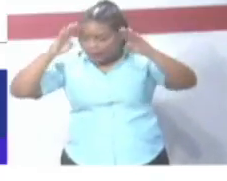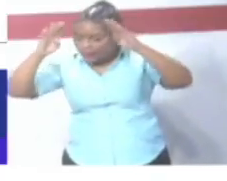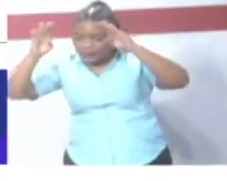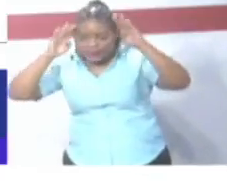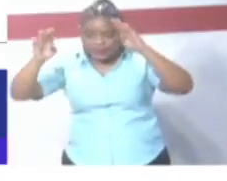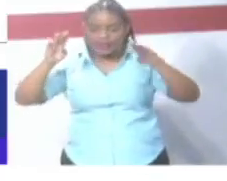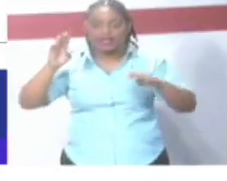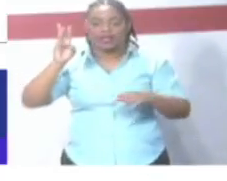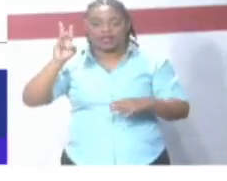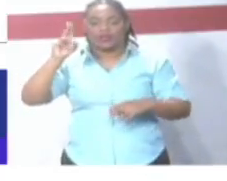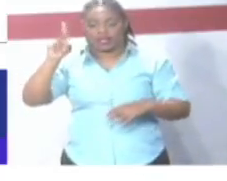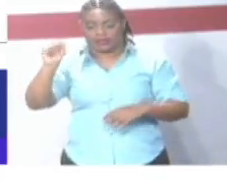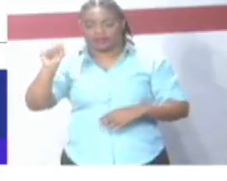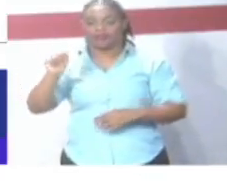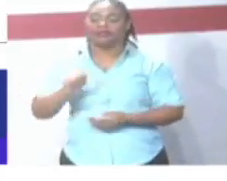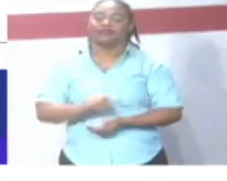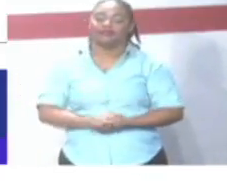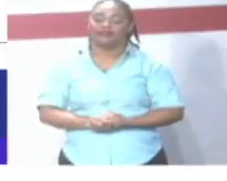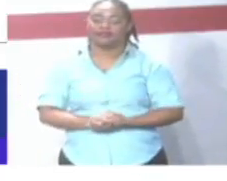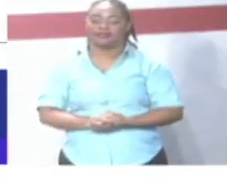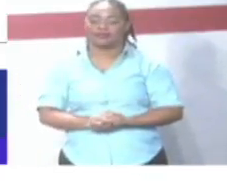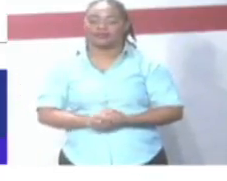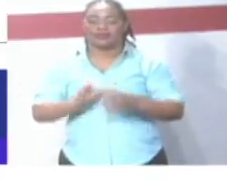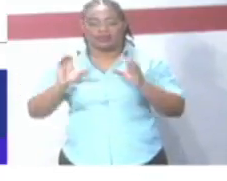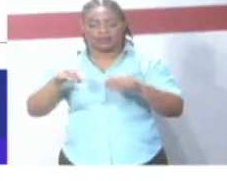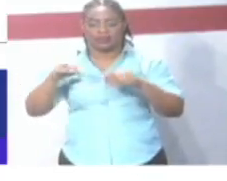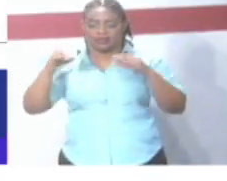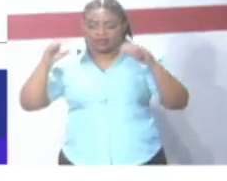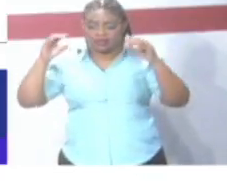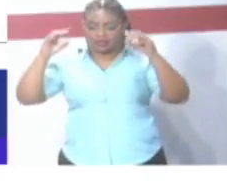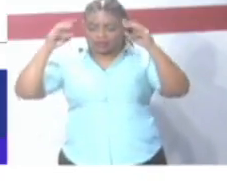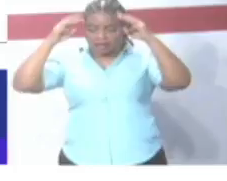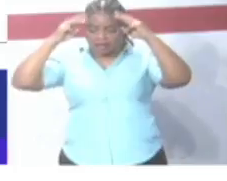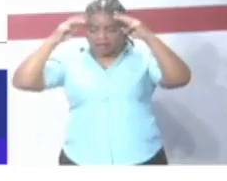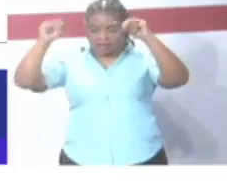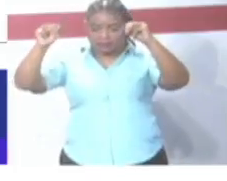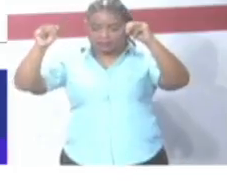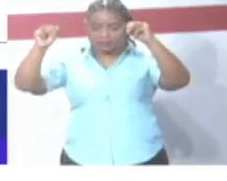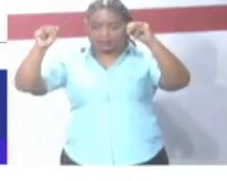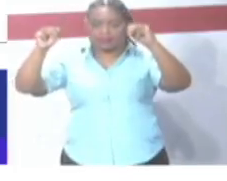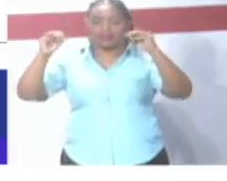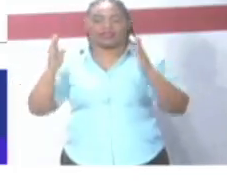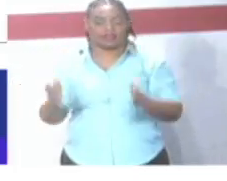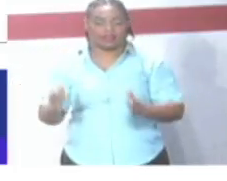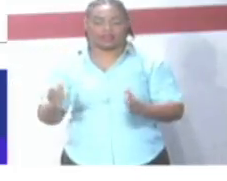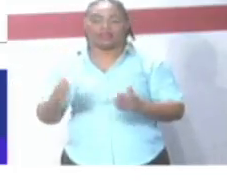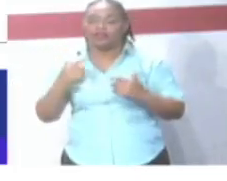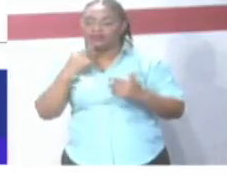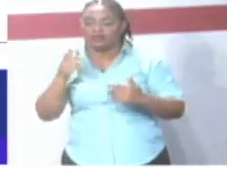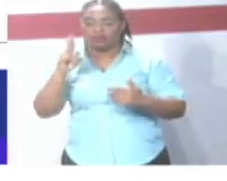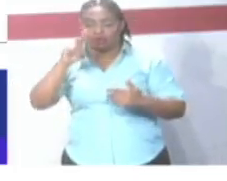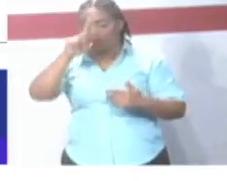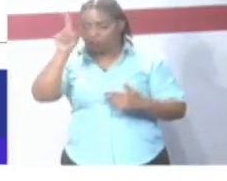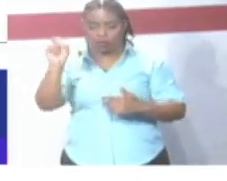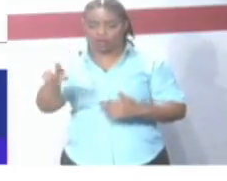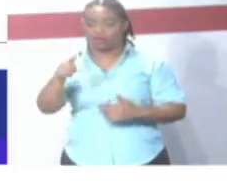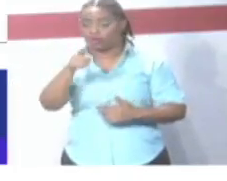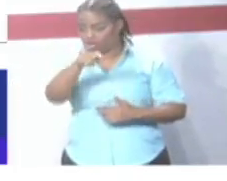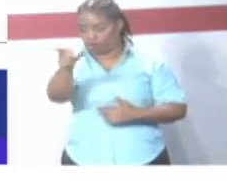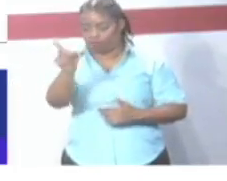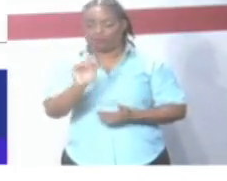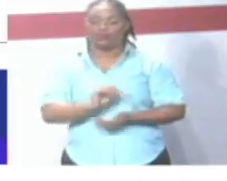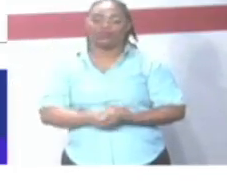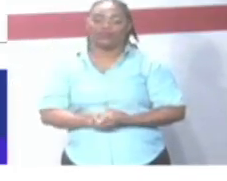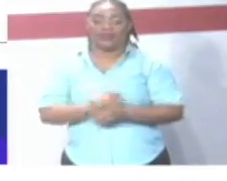Singh, I believe I can send my two questions to your direction today. The first really is a spin-off